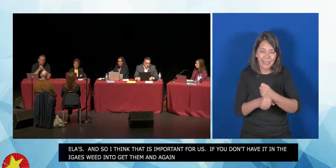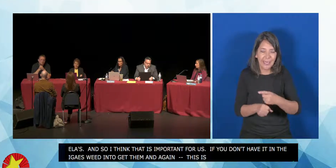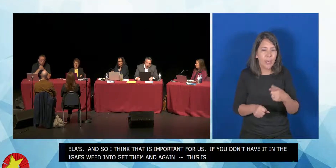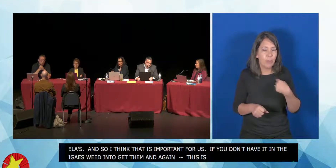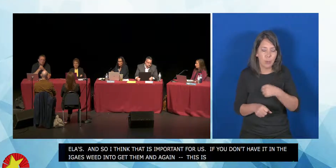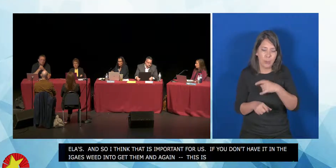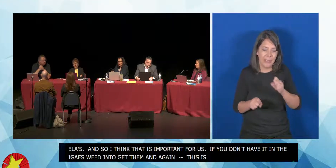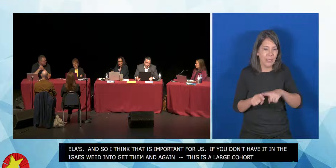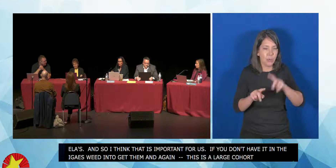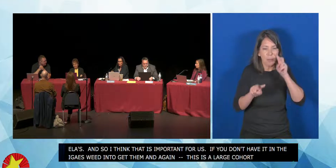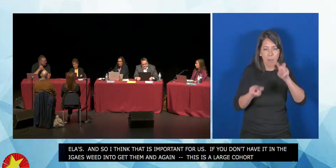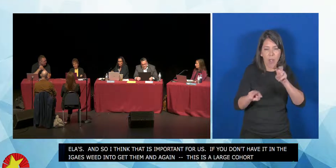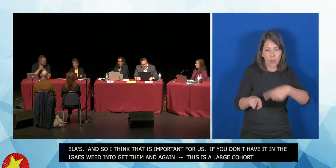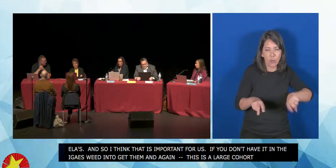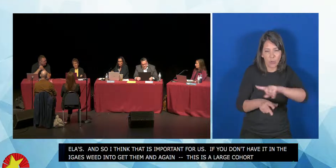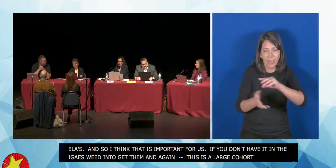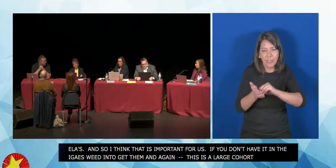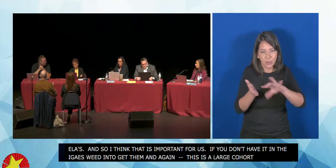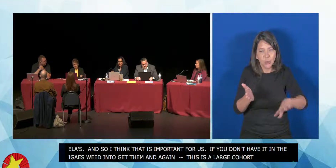monitoring.